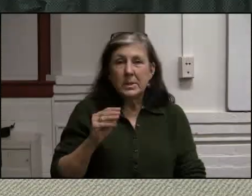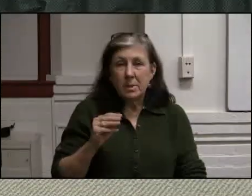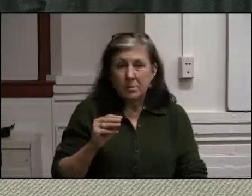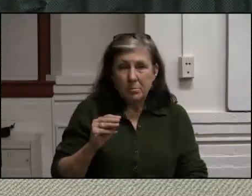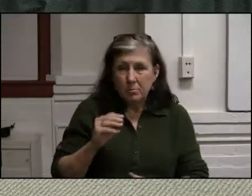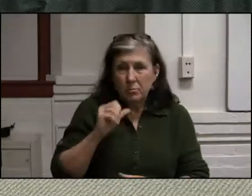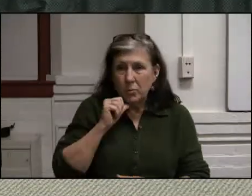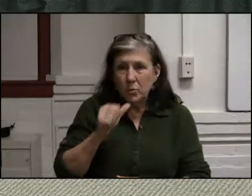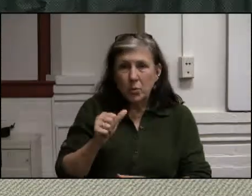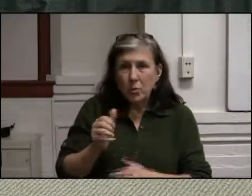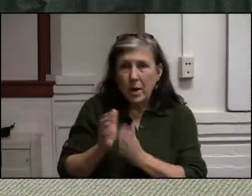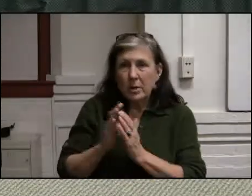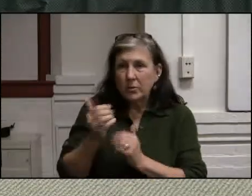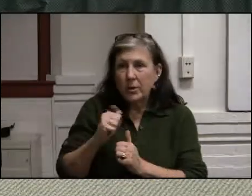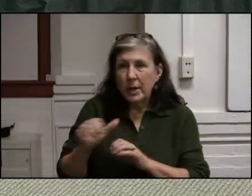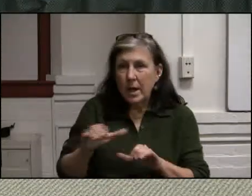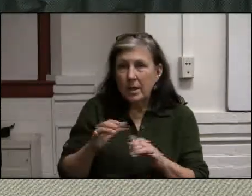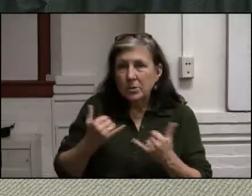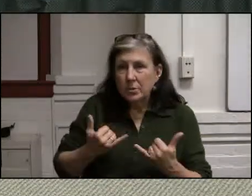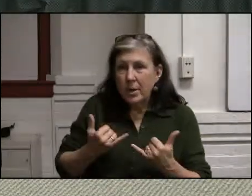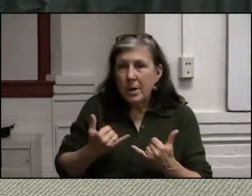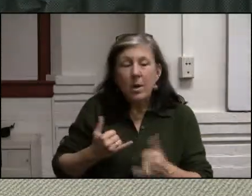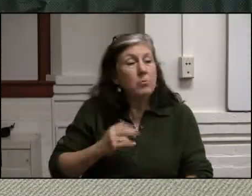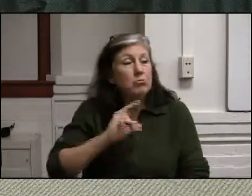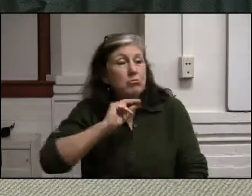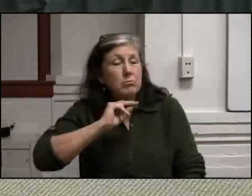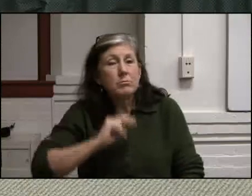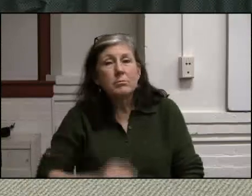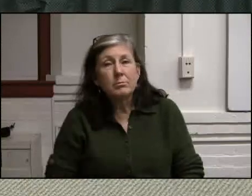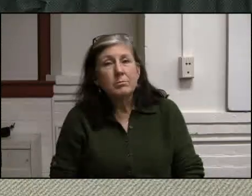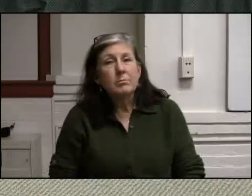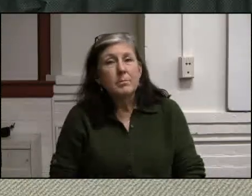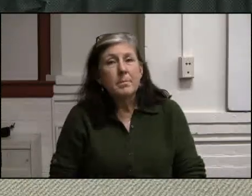requesting we take an action? Yeah. Okay.